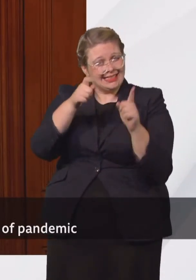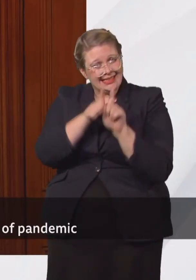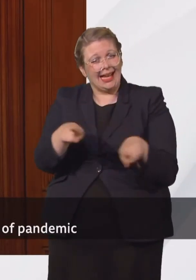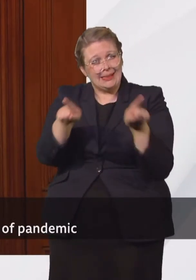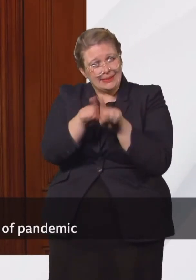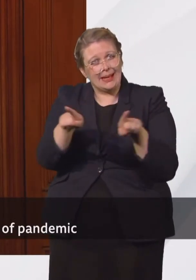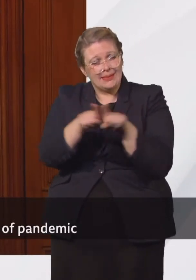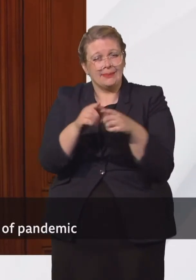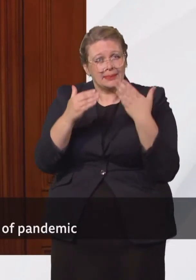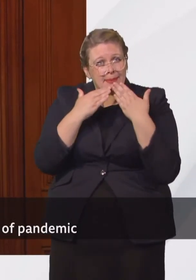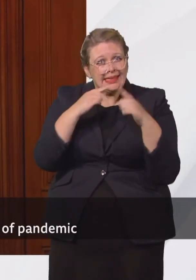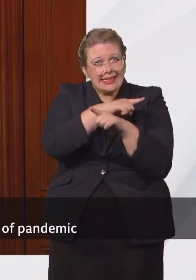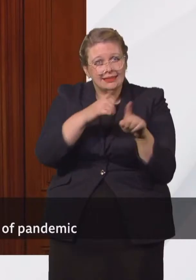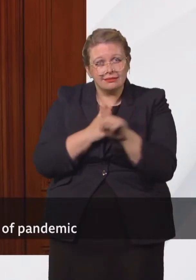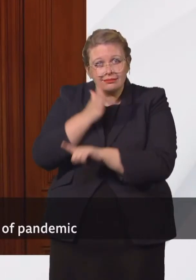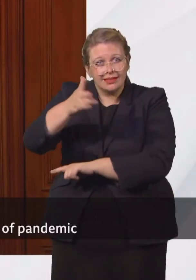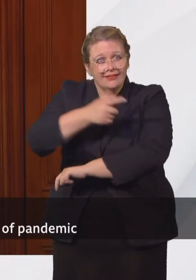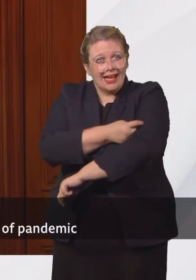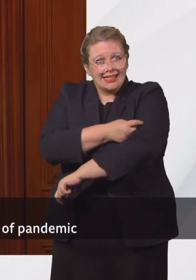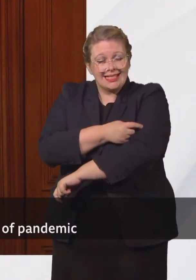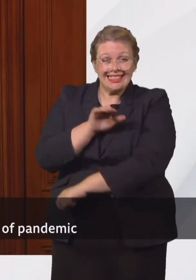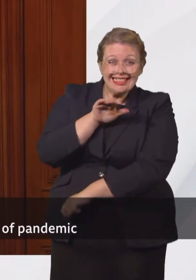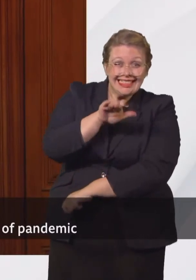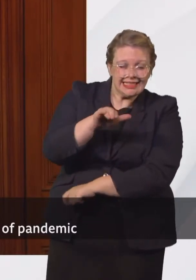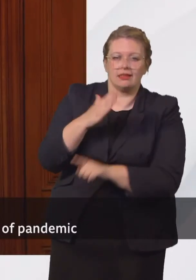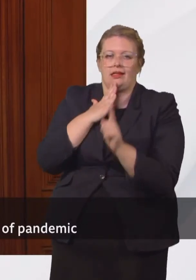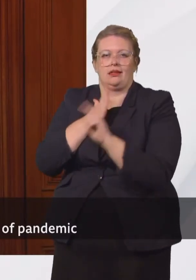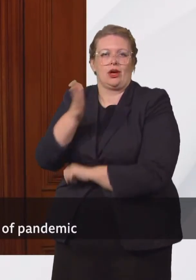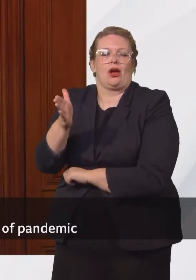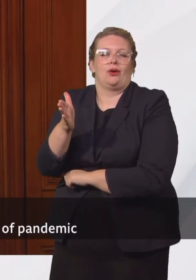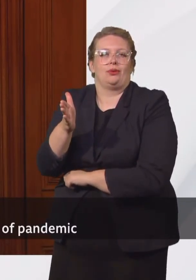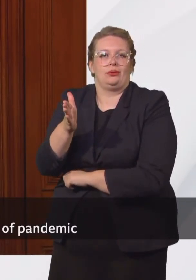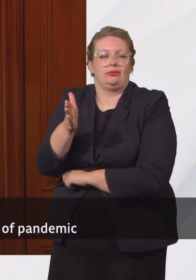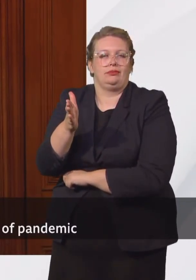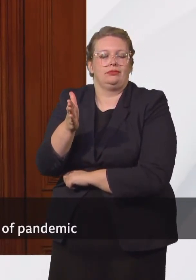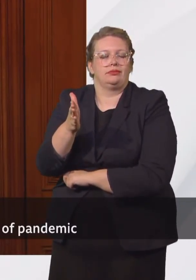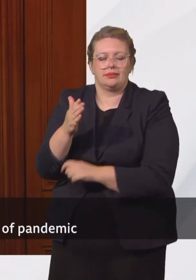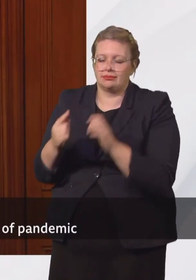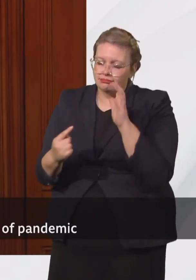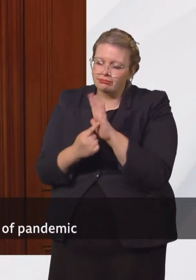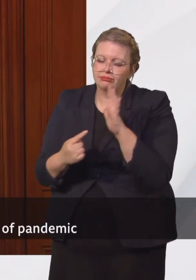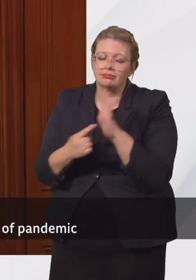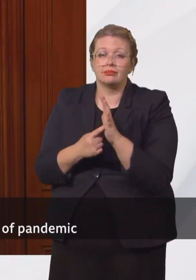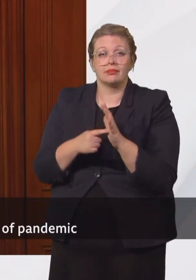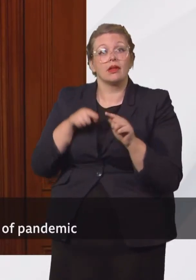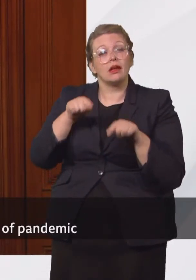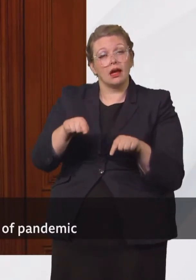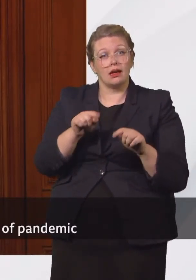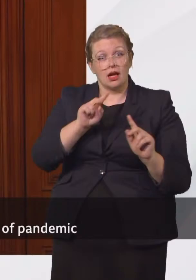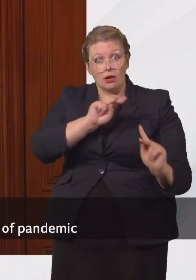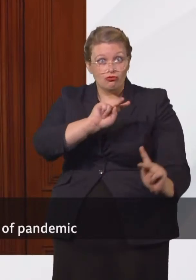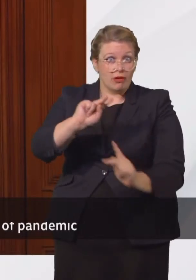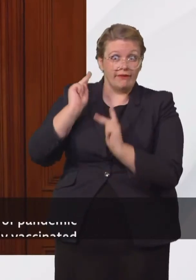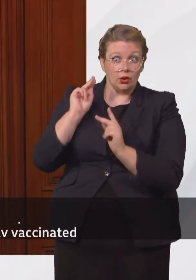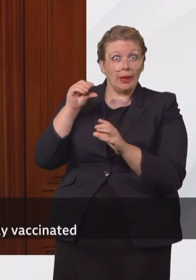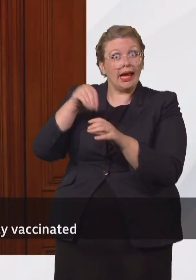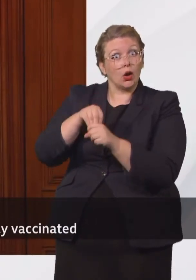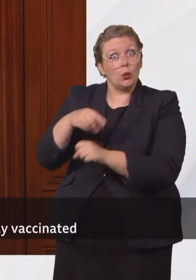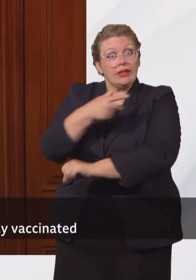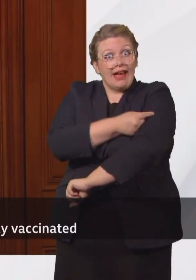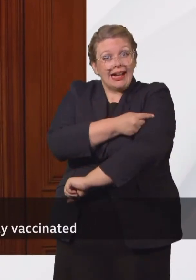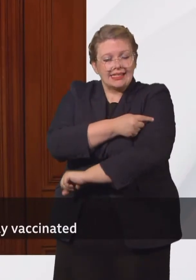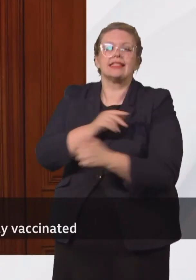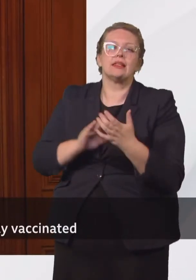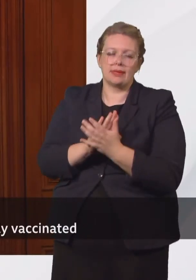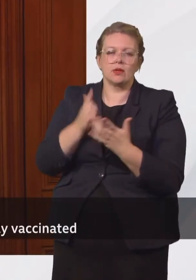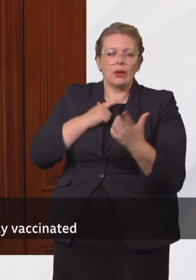for the vaccination when you're offered to do so. And if the vaccination is part of that inquiry, we will make sure that we keep learning from that and